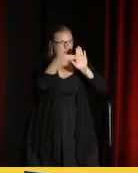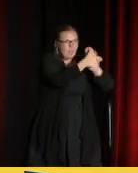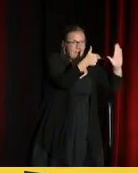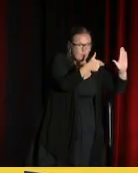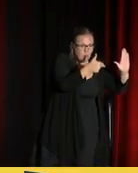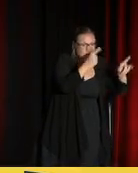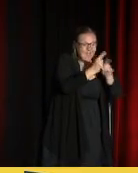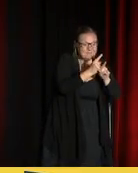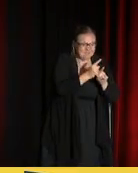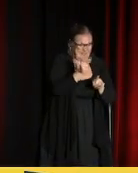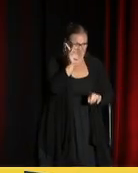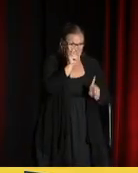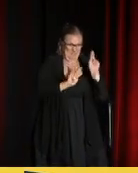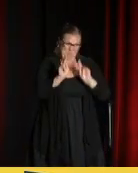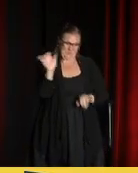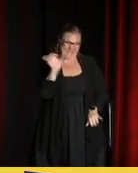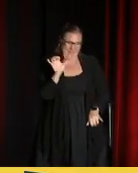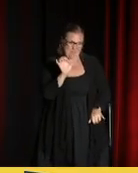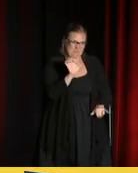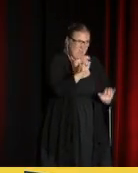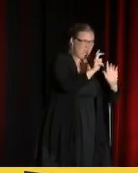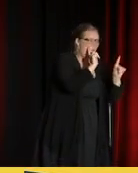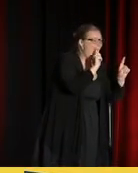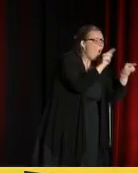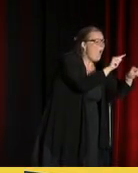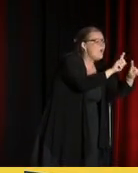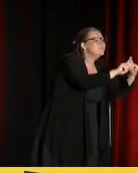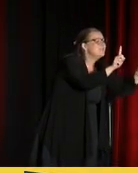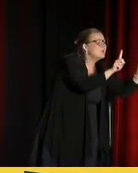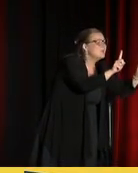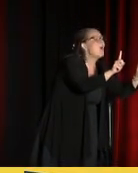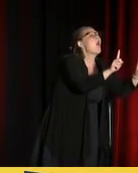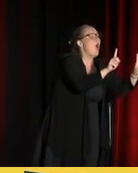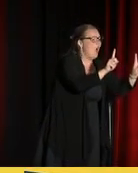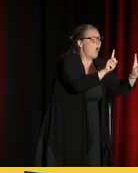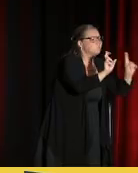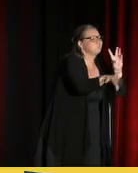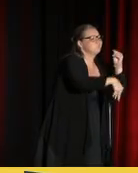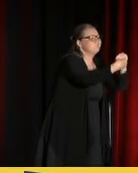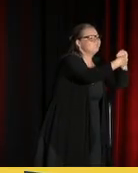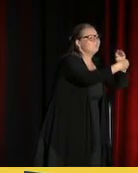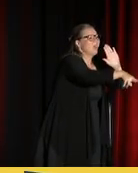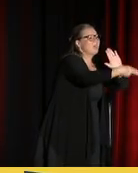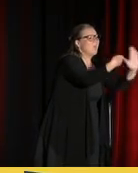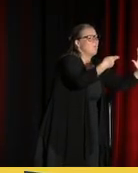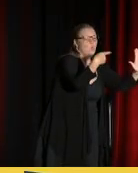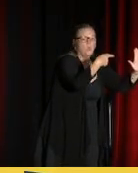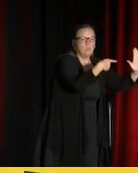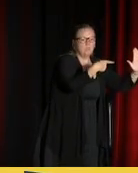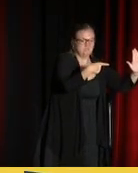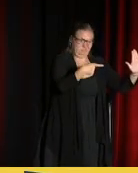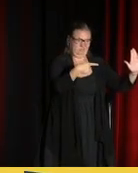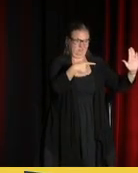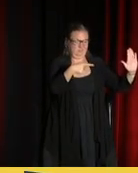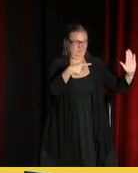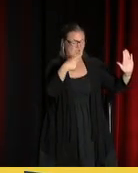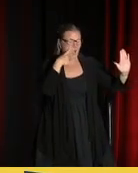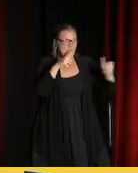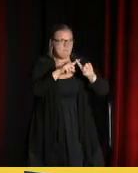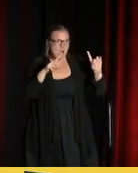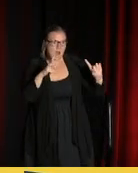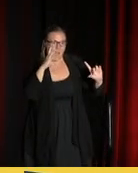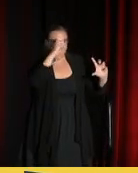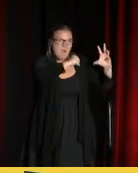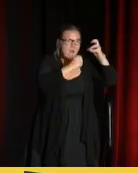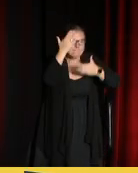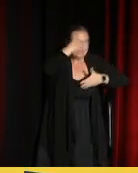we? We look at the differences, we label the differences, instead of looking at the quality of the